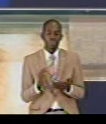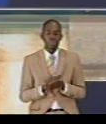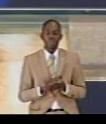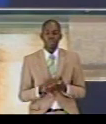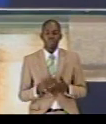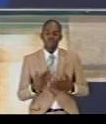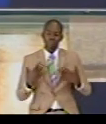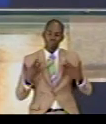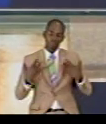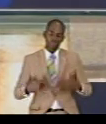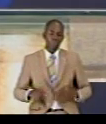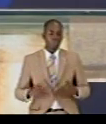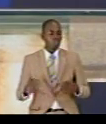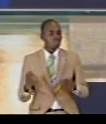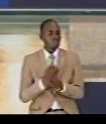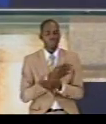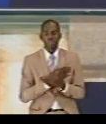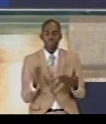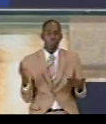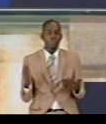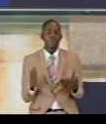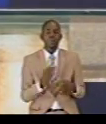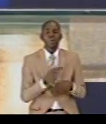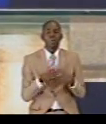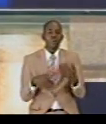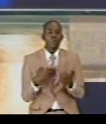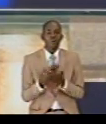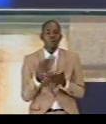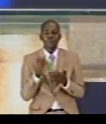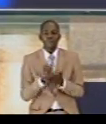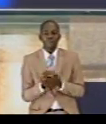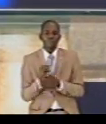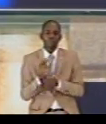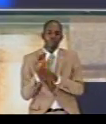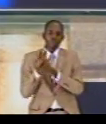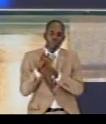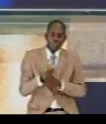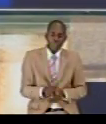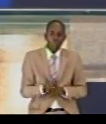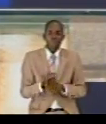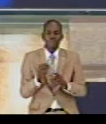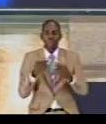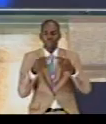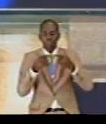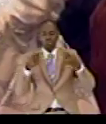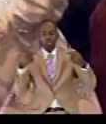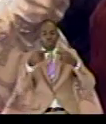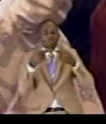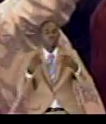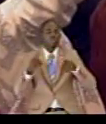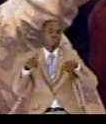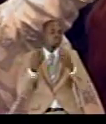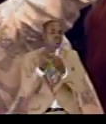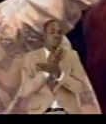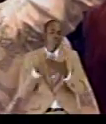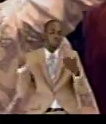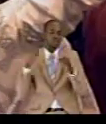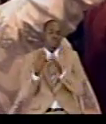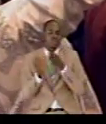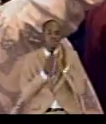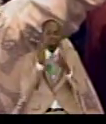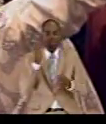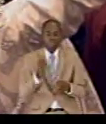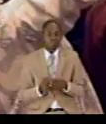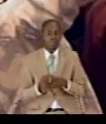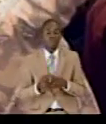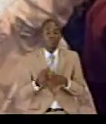Disappointment gone. All that pressure, all that opposition gone in Jesus' name.